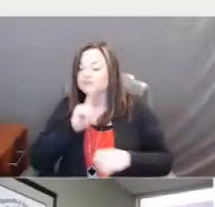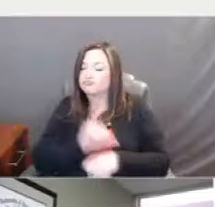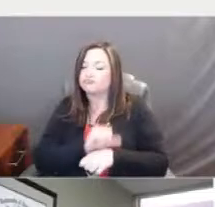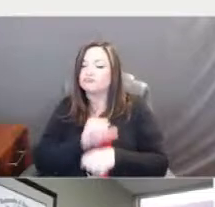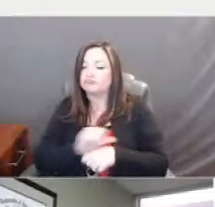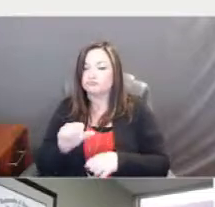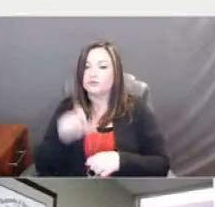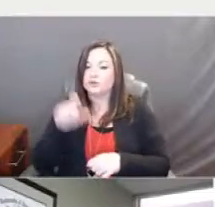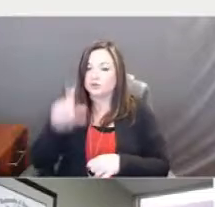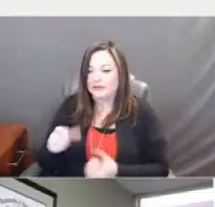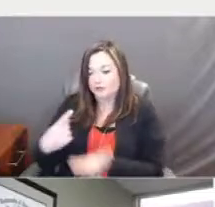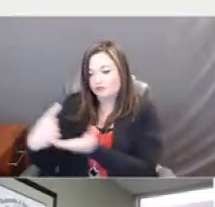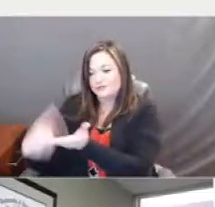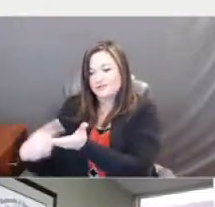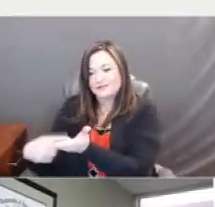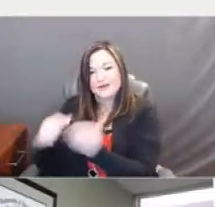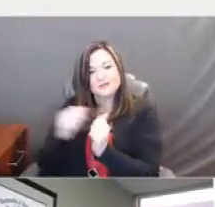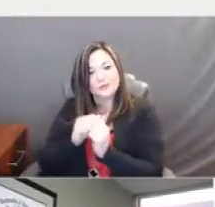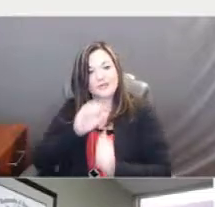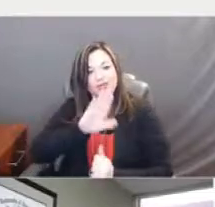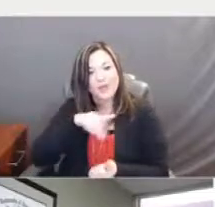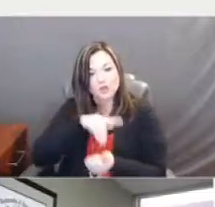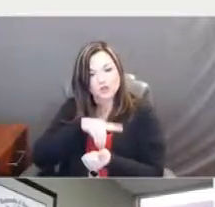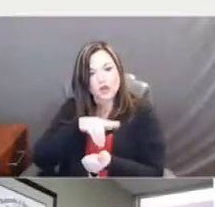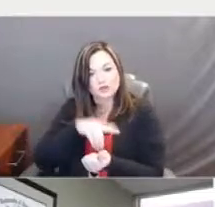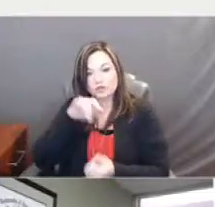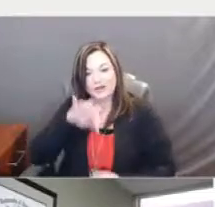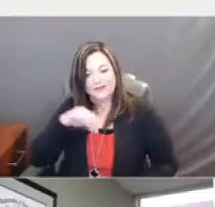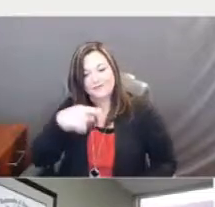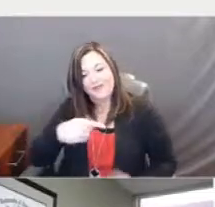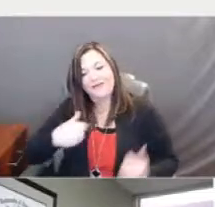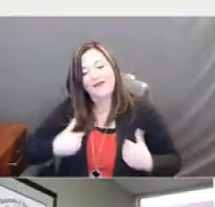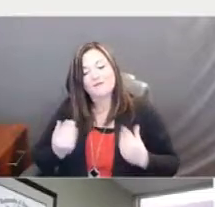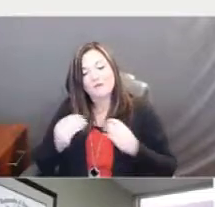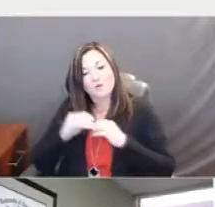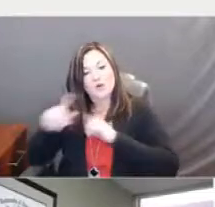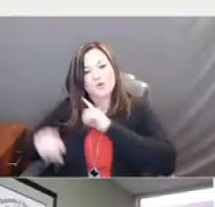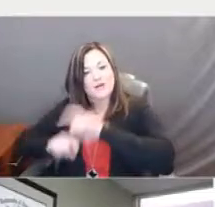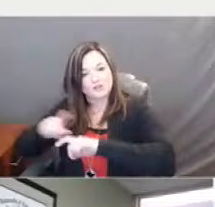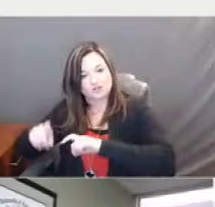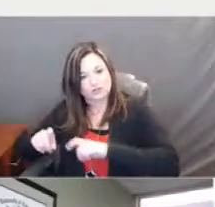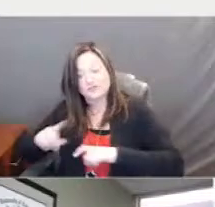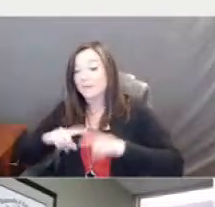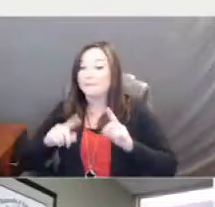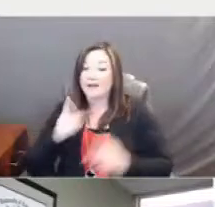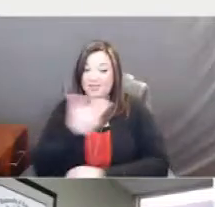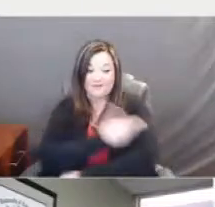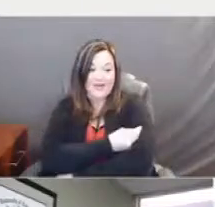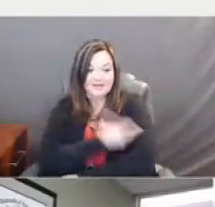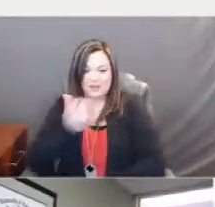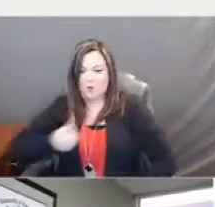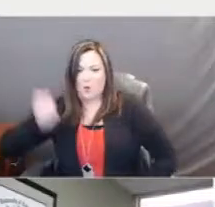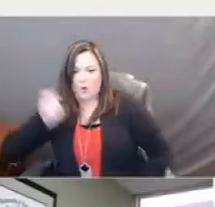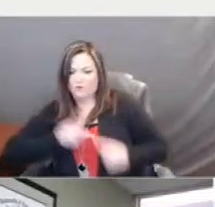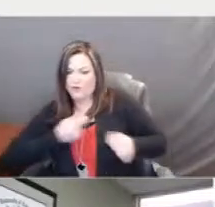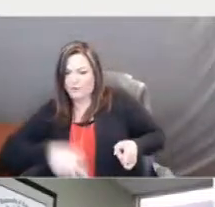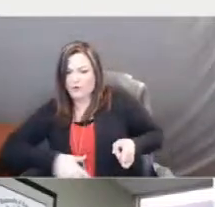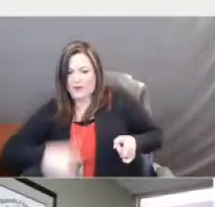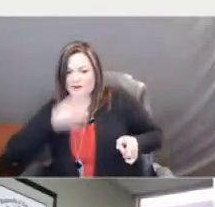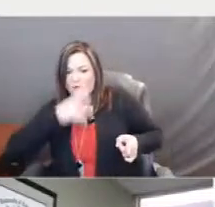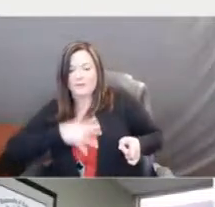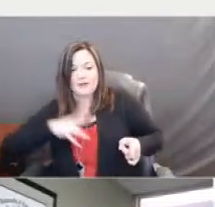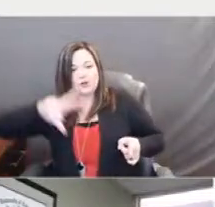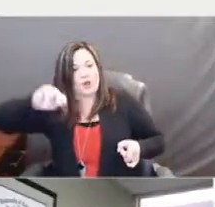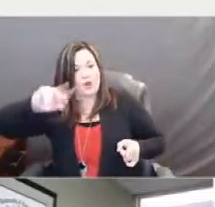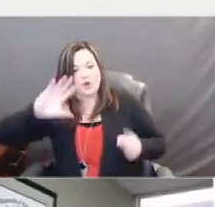they should have a conversation with their physician if they have additional questions. But the vaccine should not be withheld from pregnant women. And I think you have to